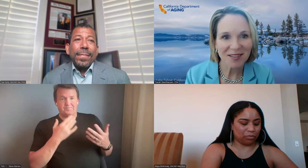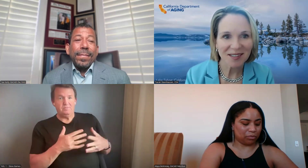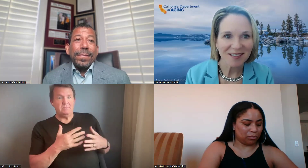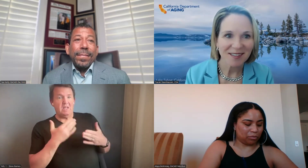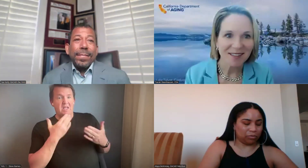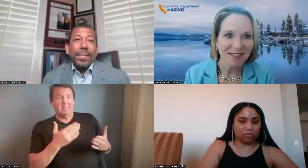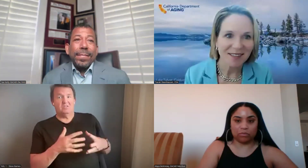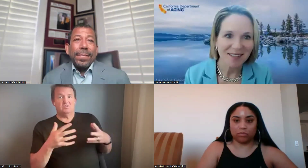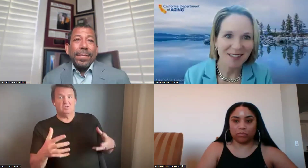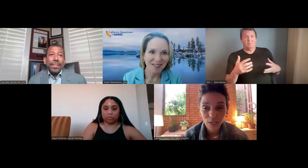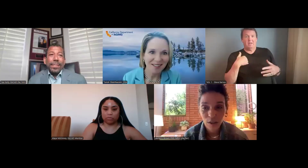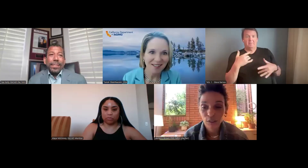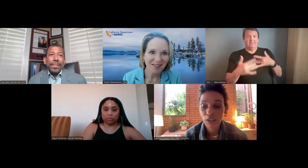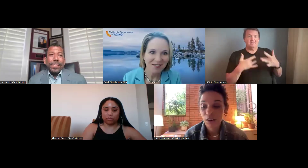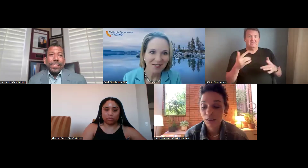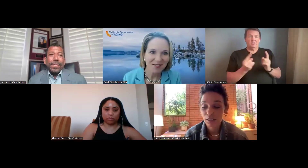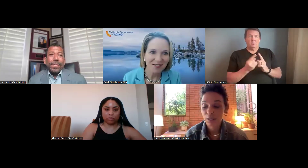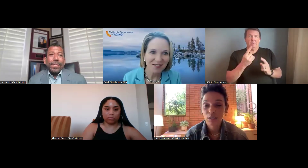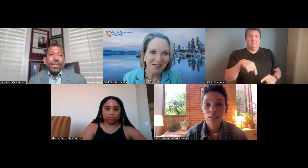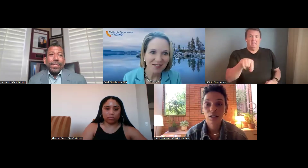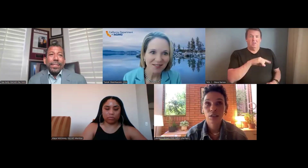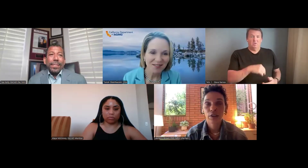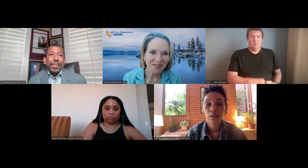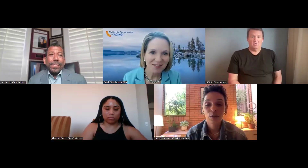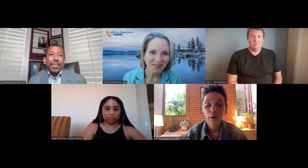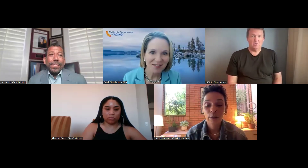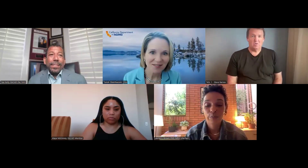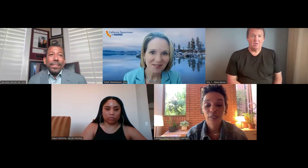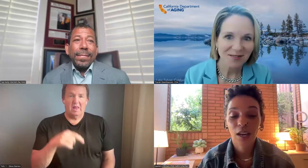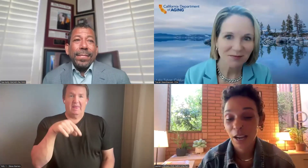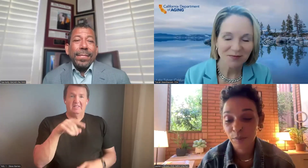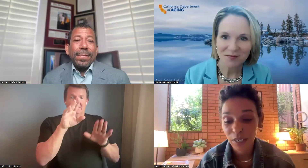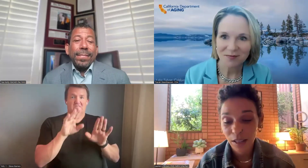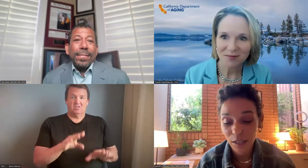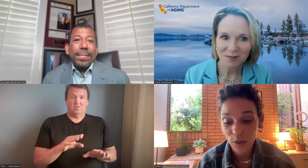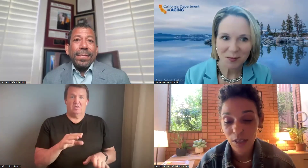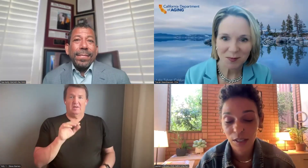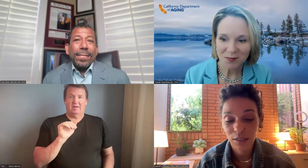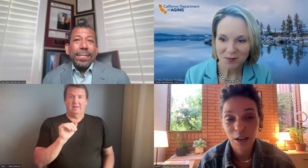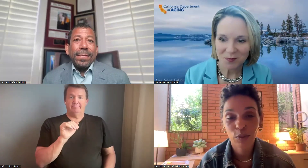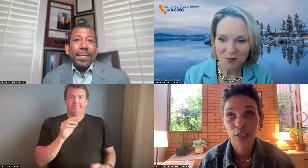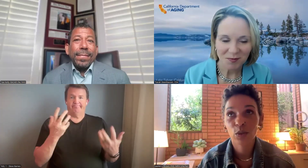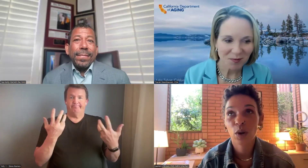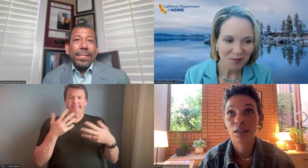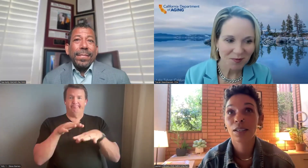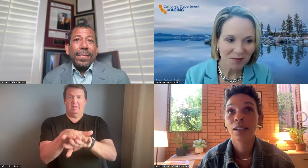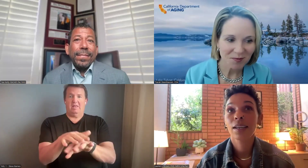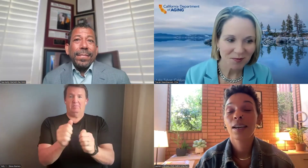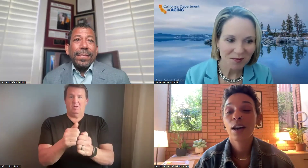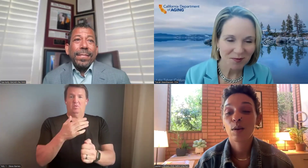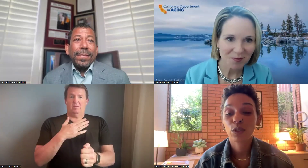so excited to meet all of y'all. This is such a great alignment, I think, with the things that I'm doing as